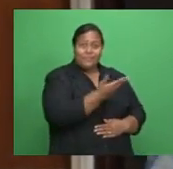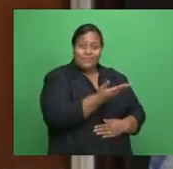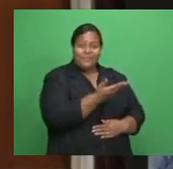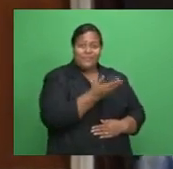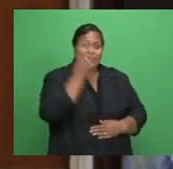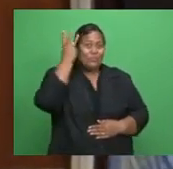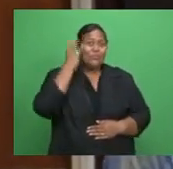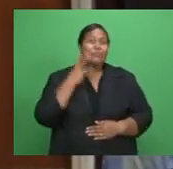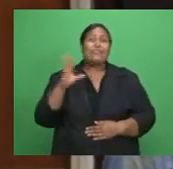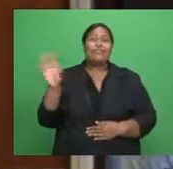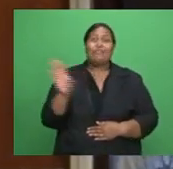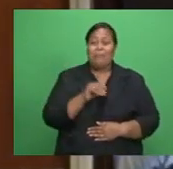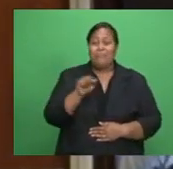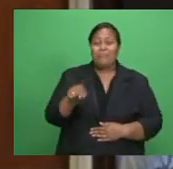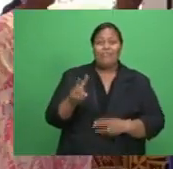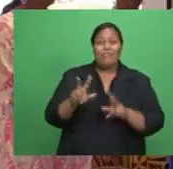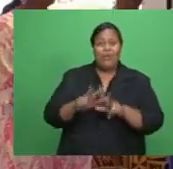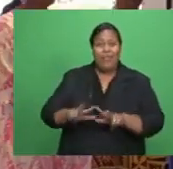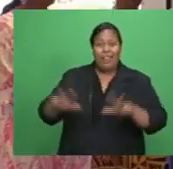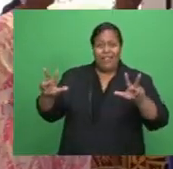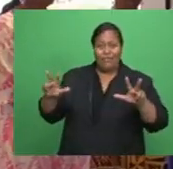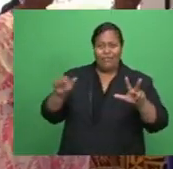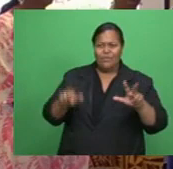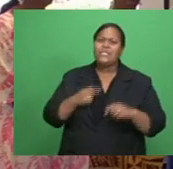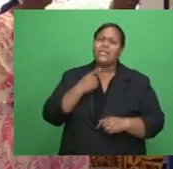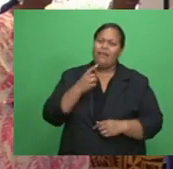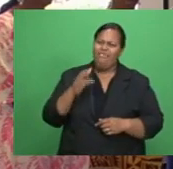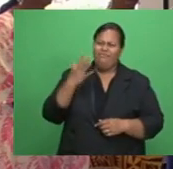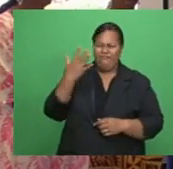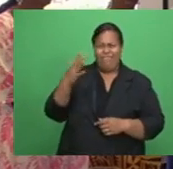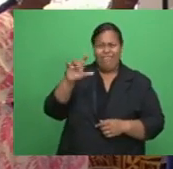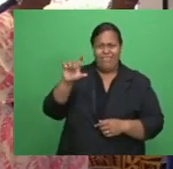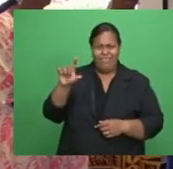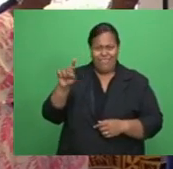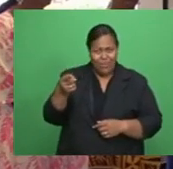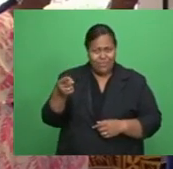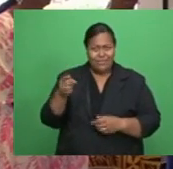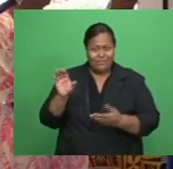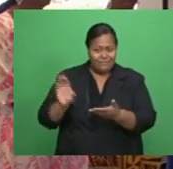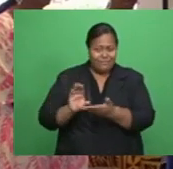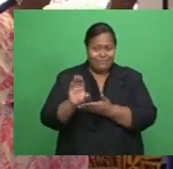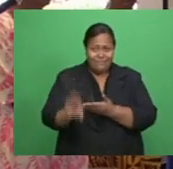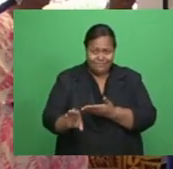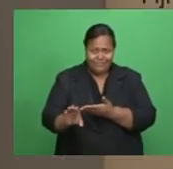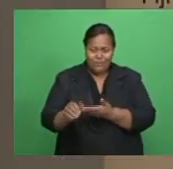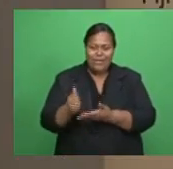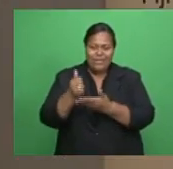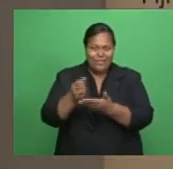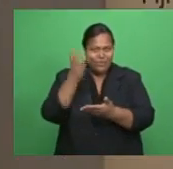village in Maduata says the $5,000 grant will assist the Undu Point women's group.